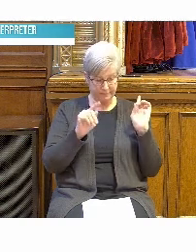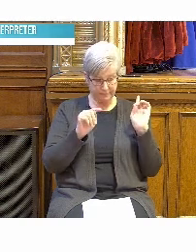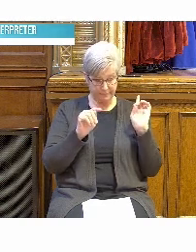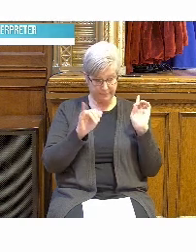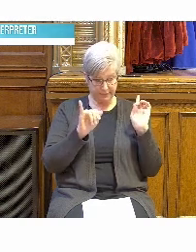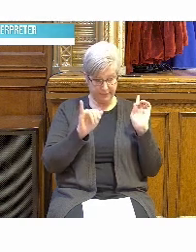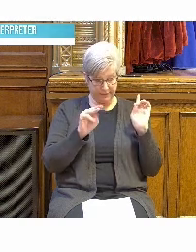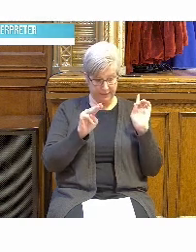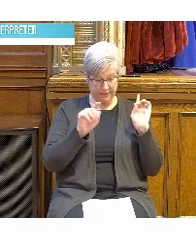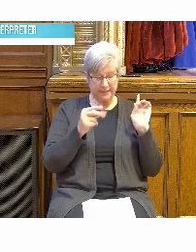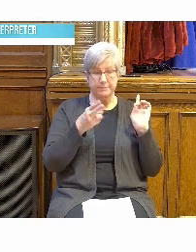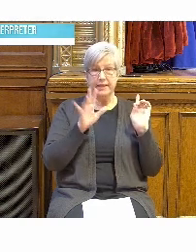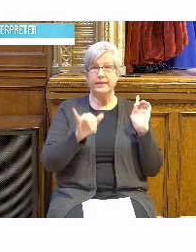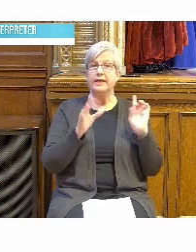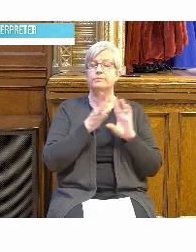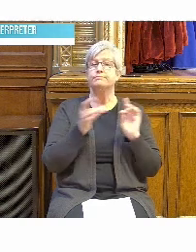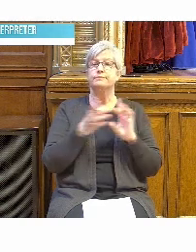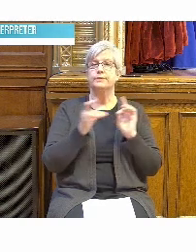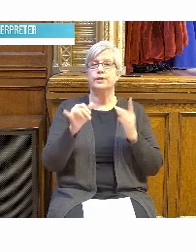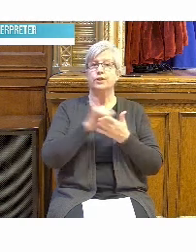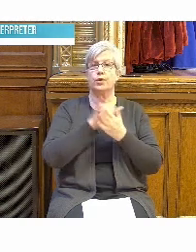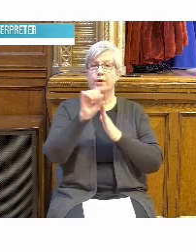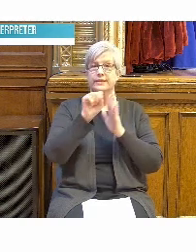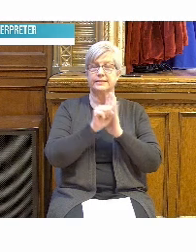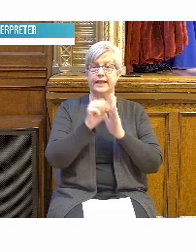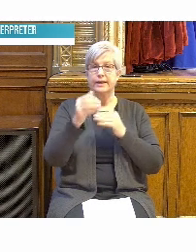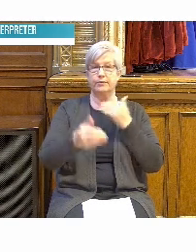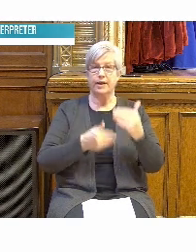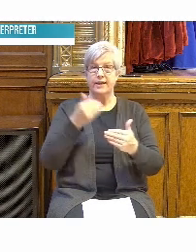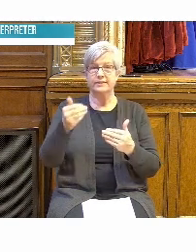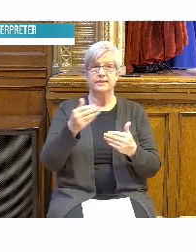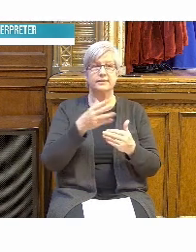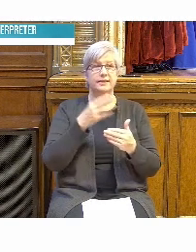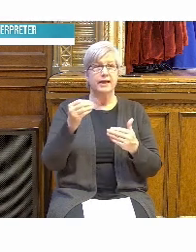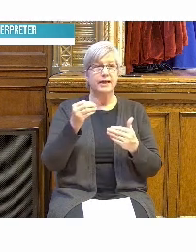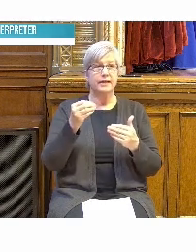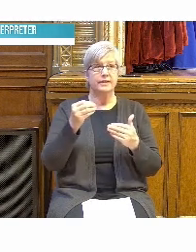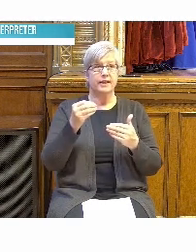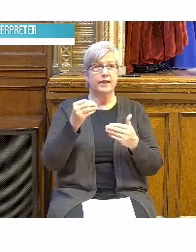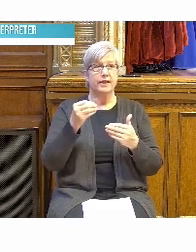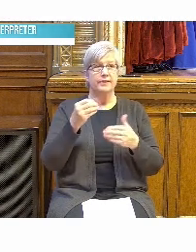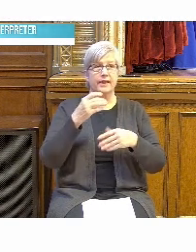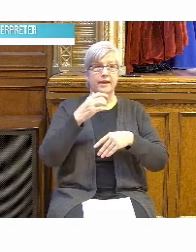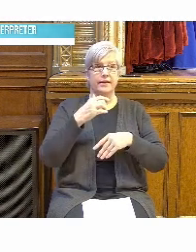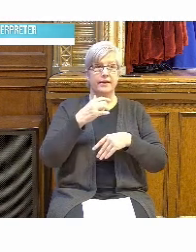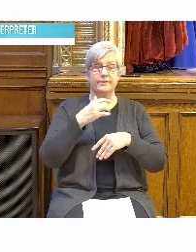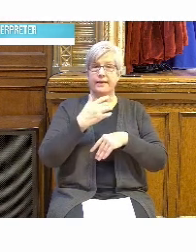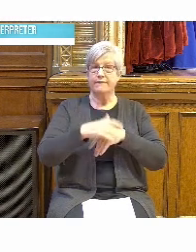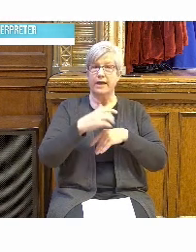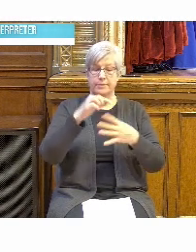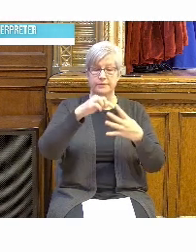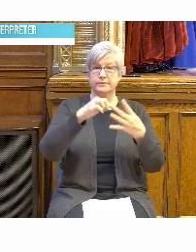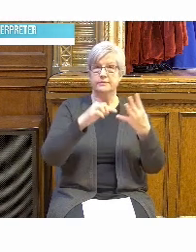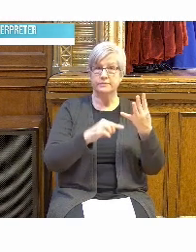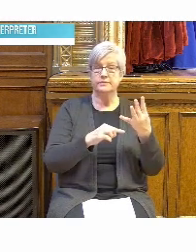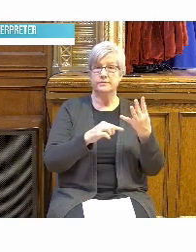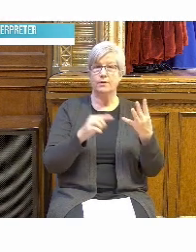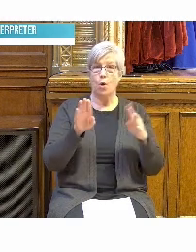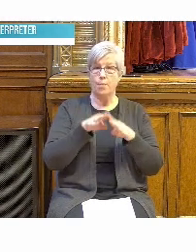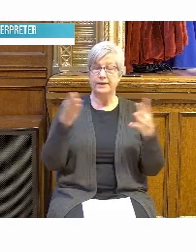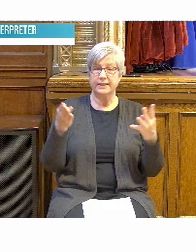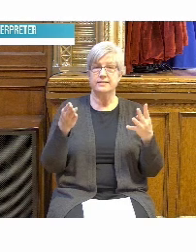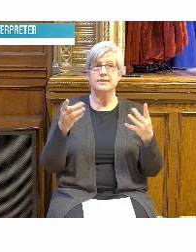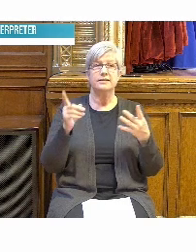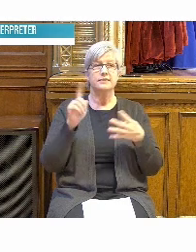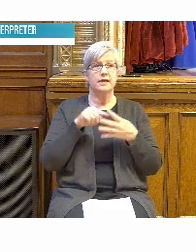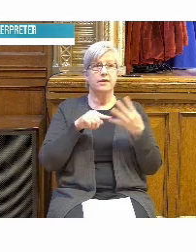talk real briefly about the New York State process and the openings that Chair just referred to. And